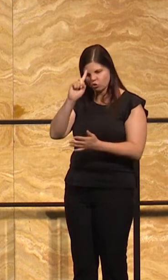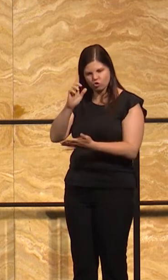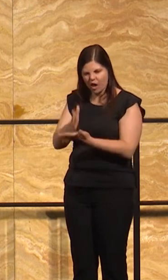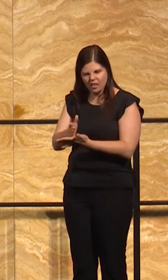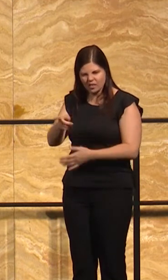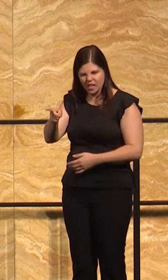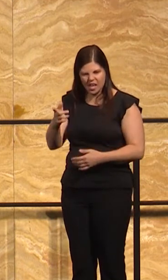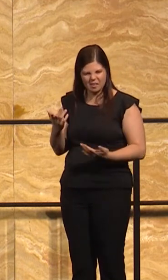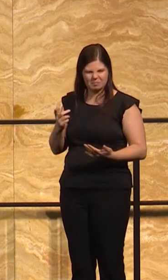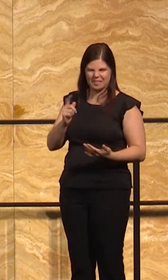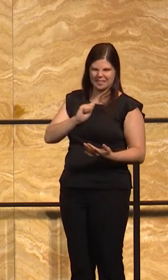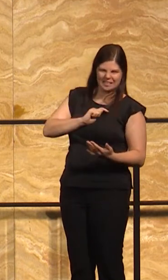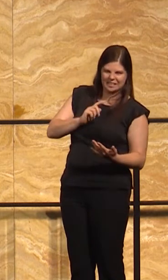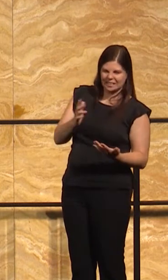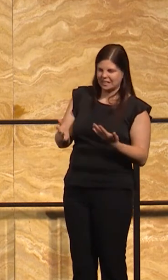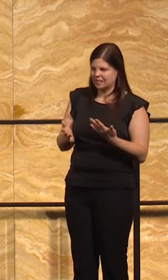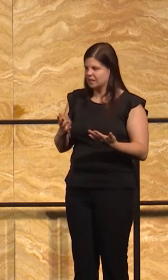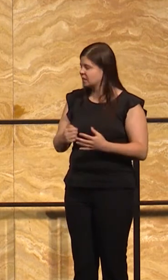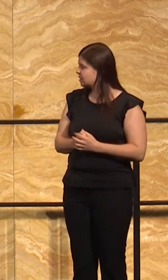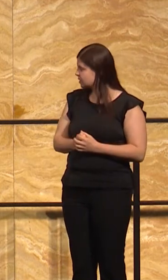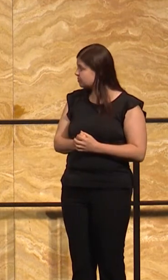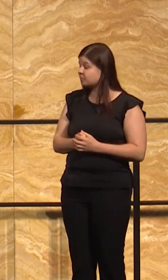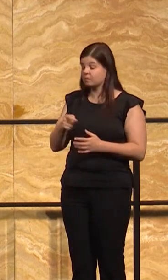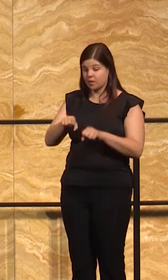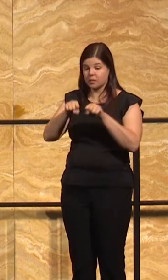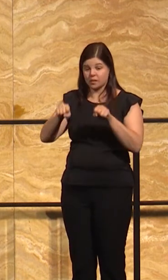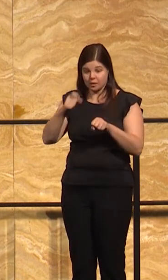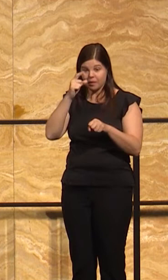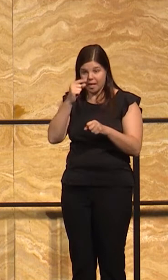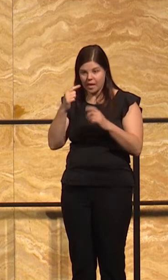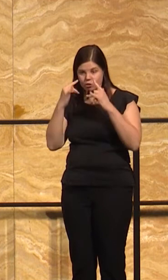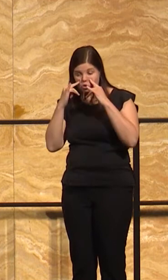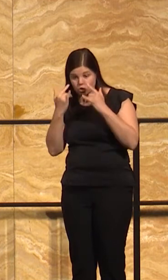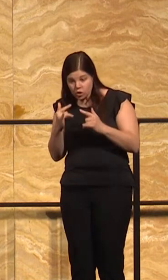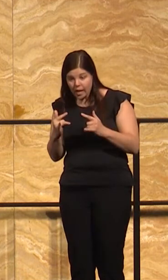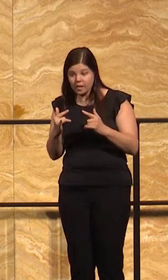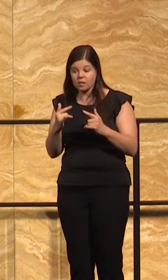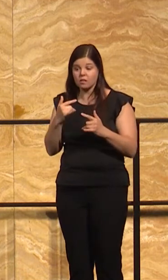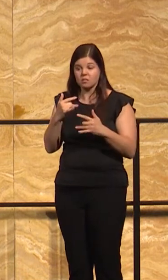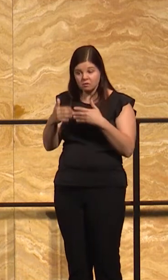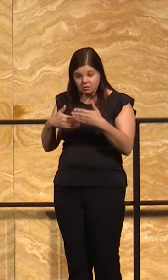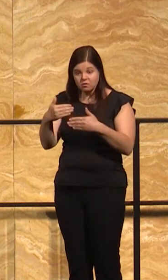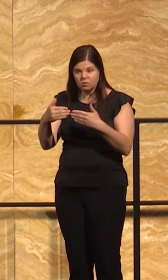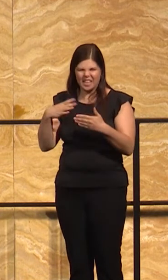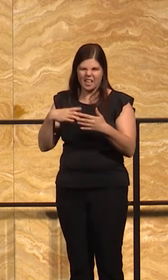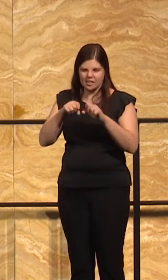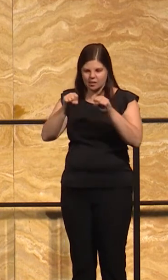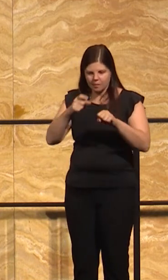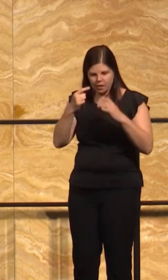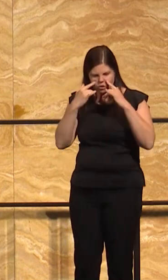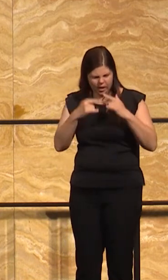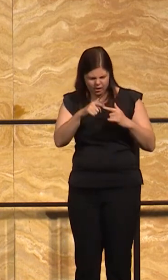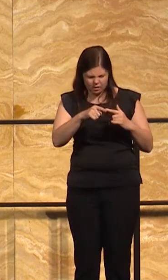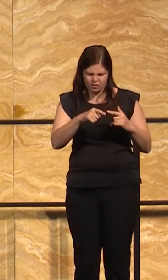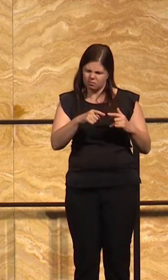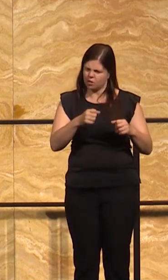any other part of the system that is able to check that kind of dominance that is working in the negative. That